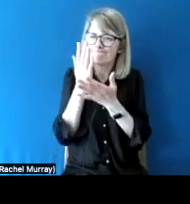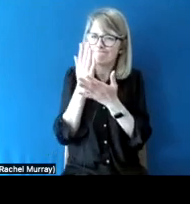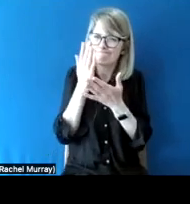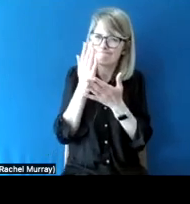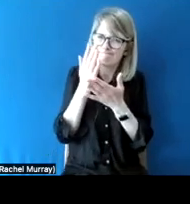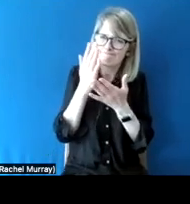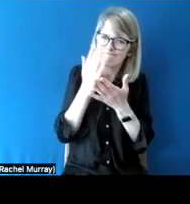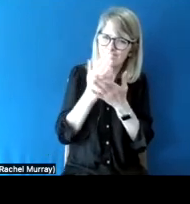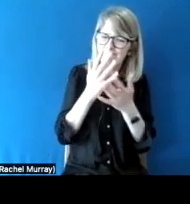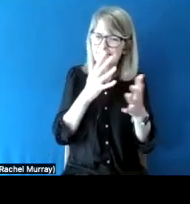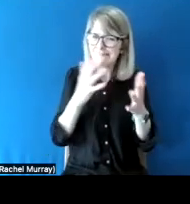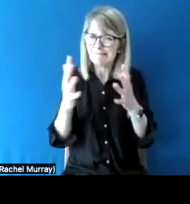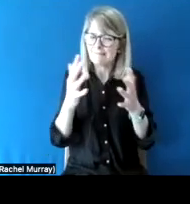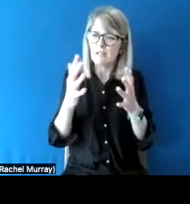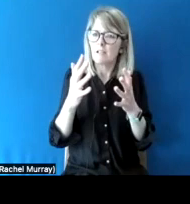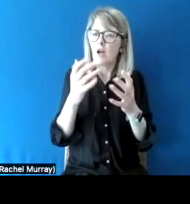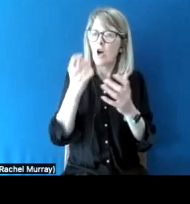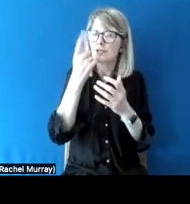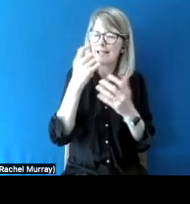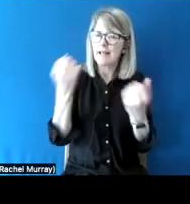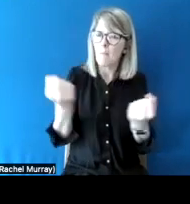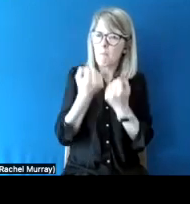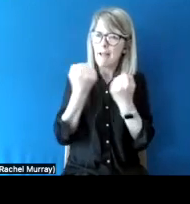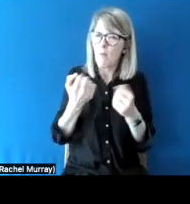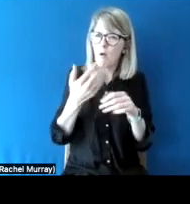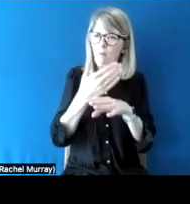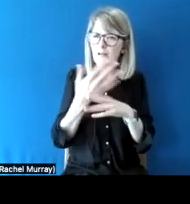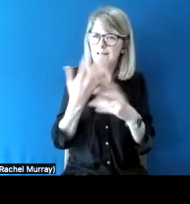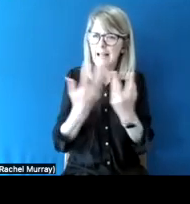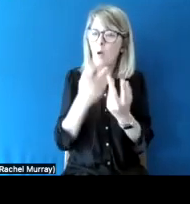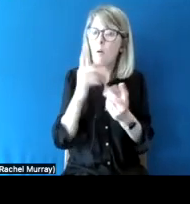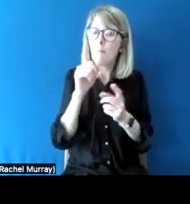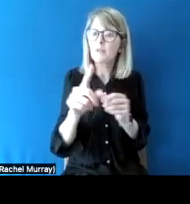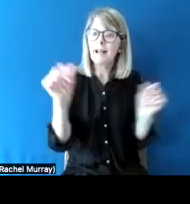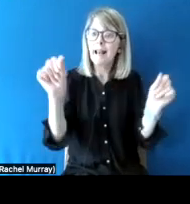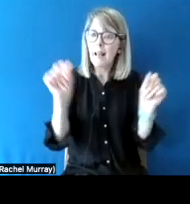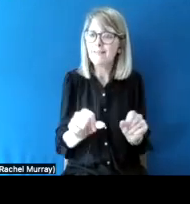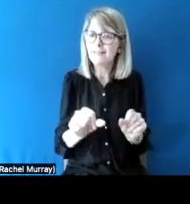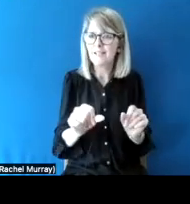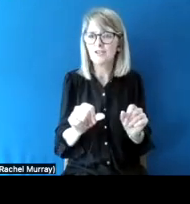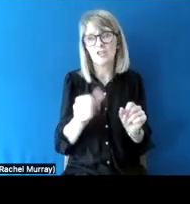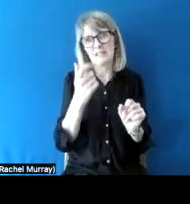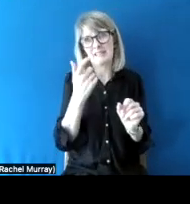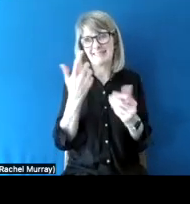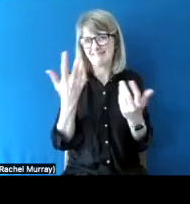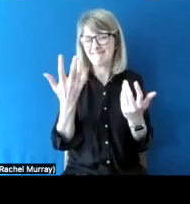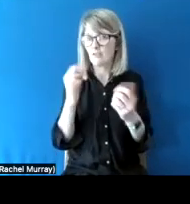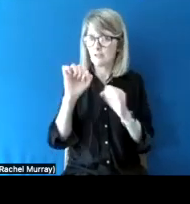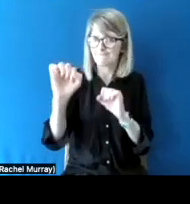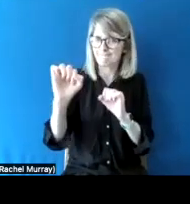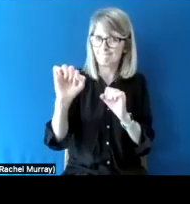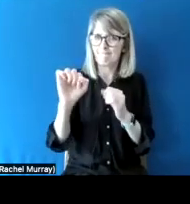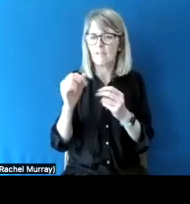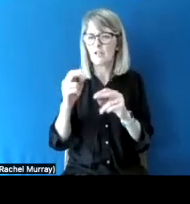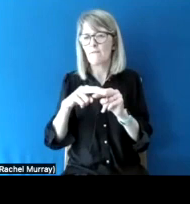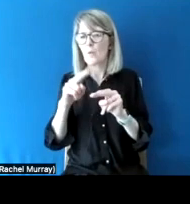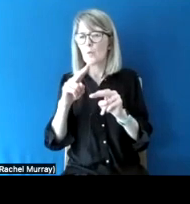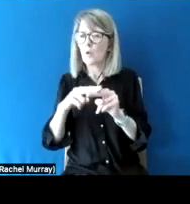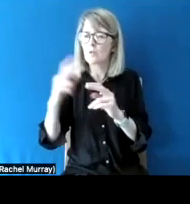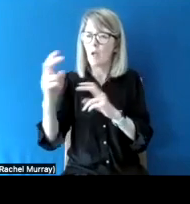power works. But of course, there are limitations to what Foucault can help us with, how we make sense of power.